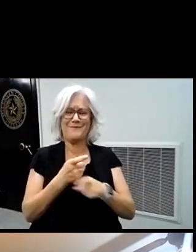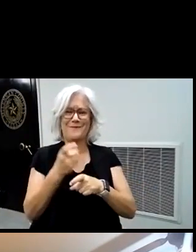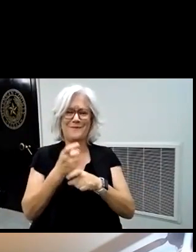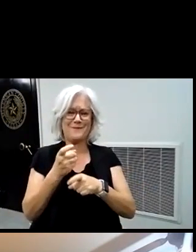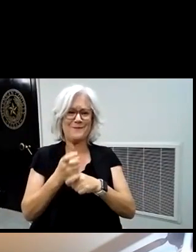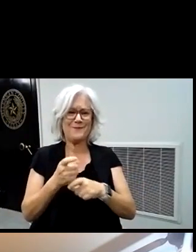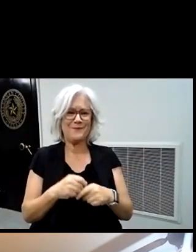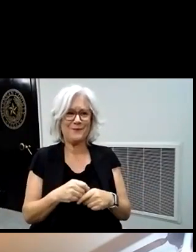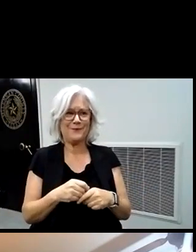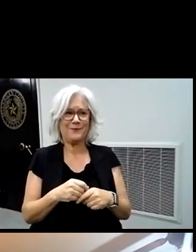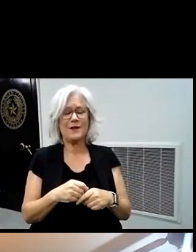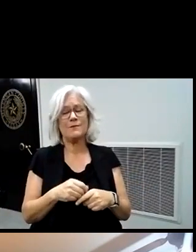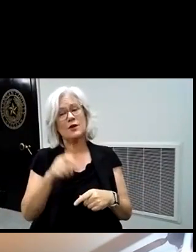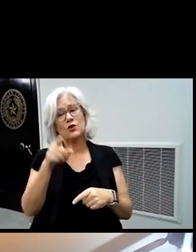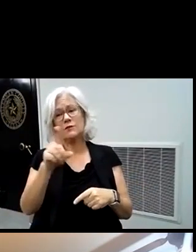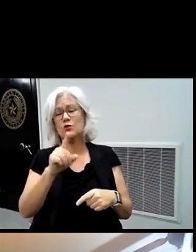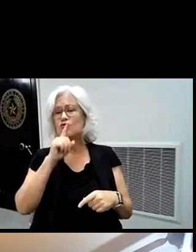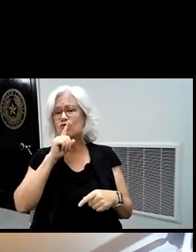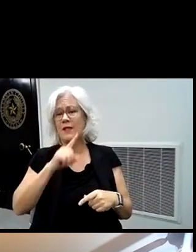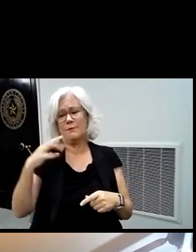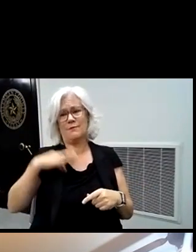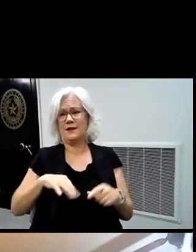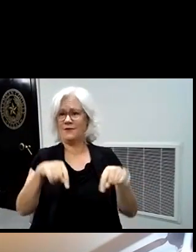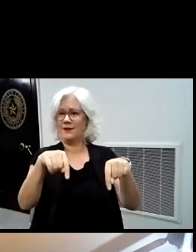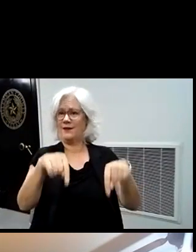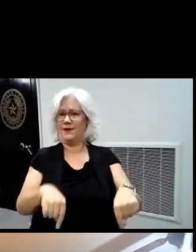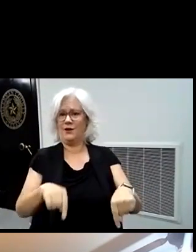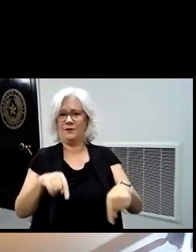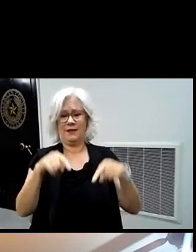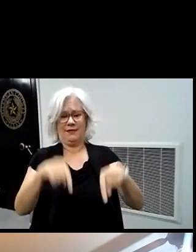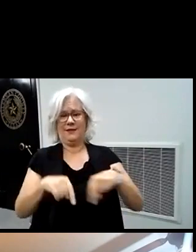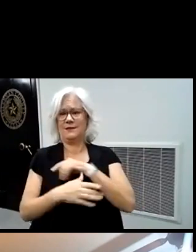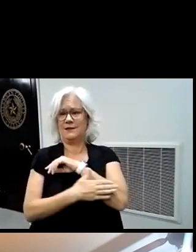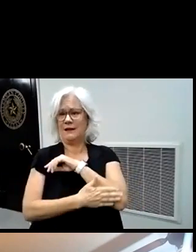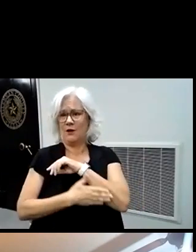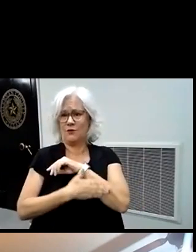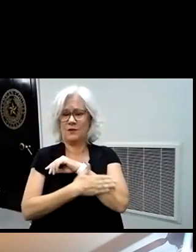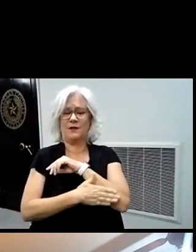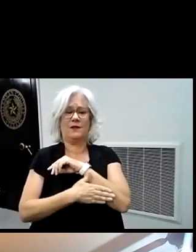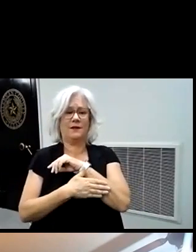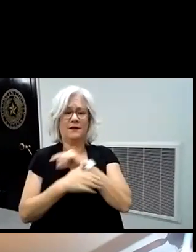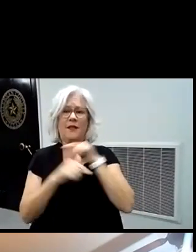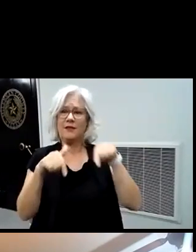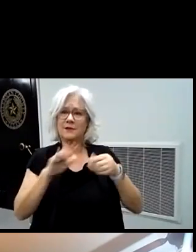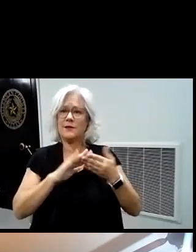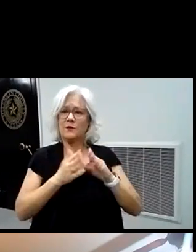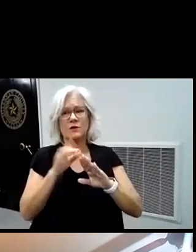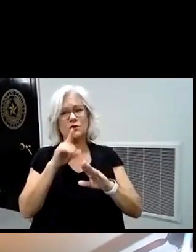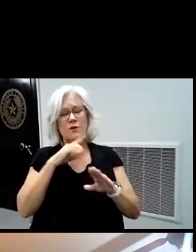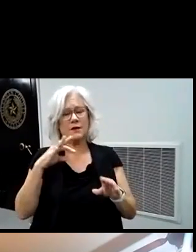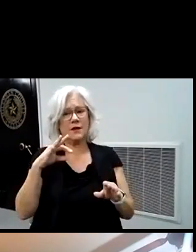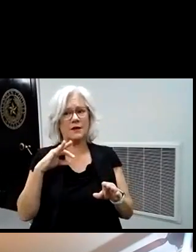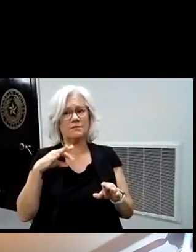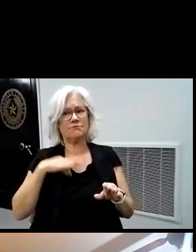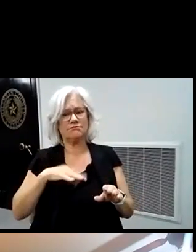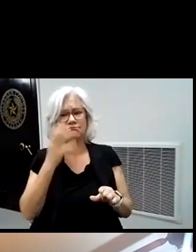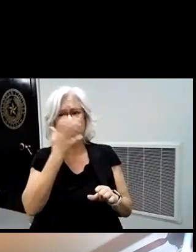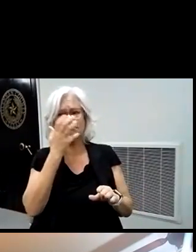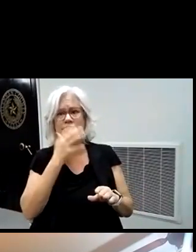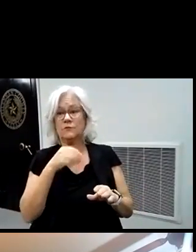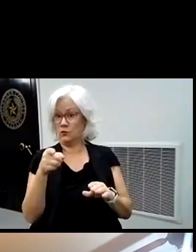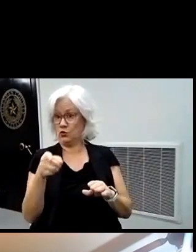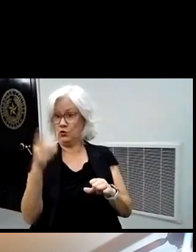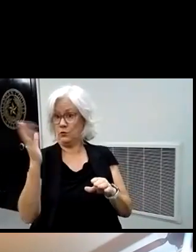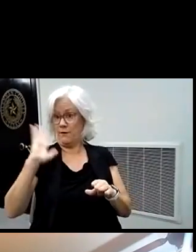but you've been a real asset to the county and the community. And whenever you took